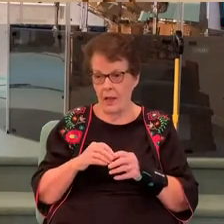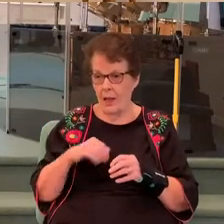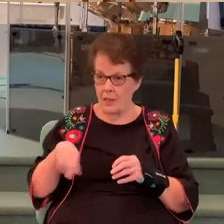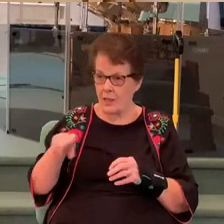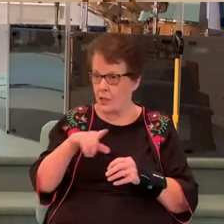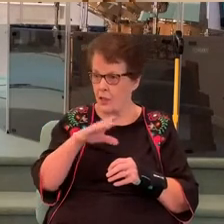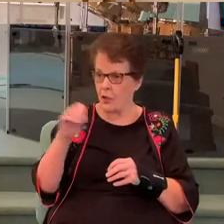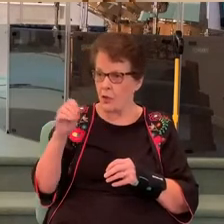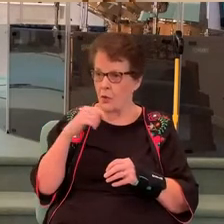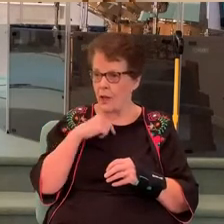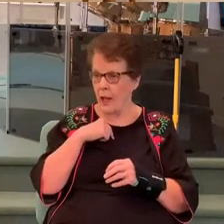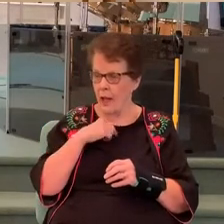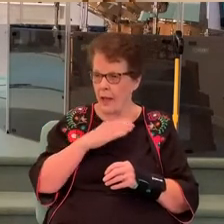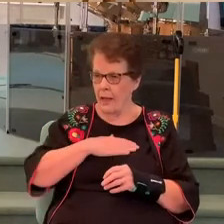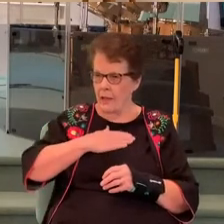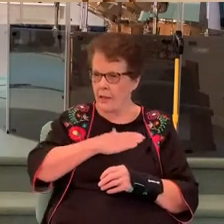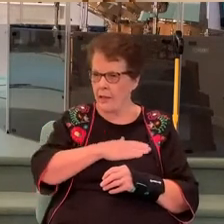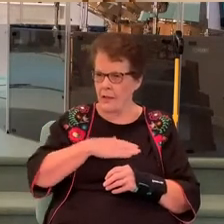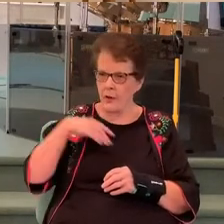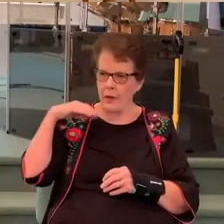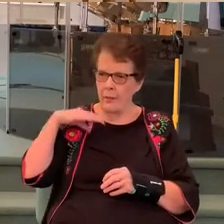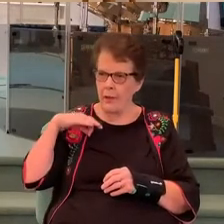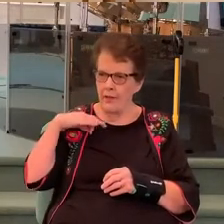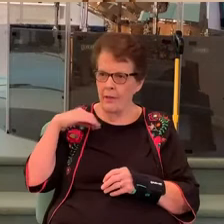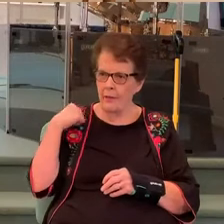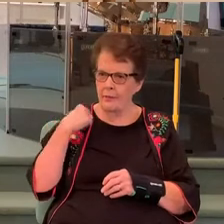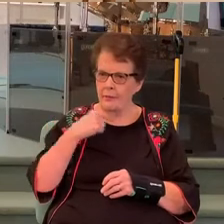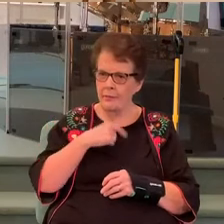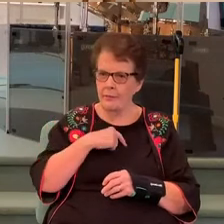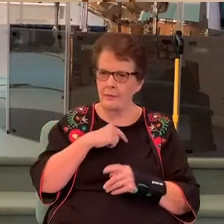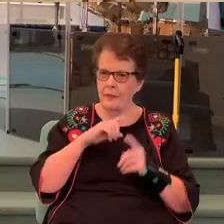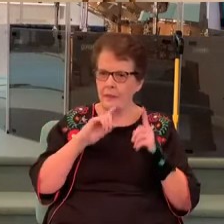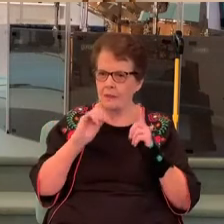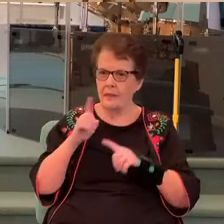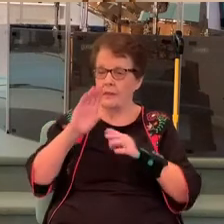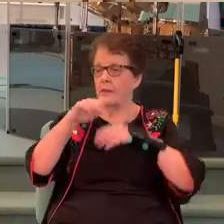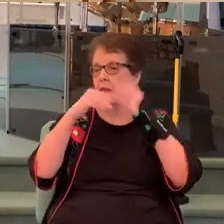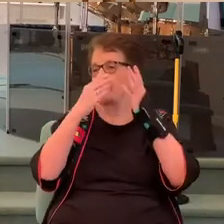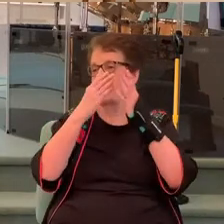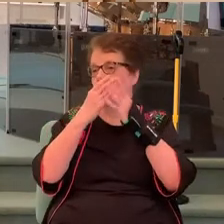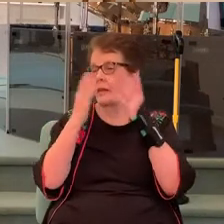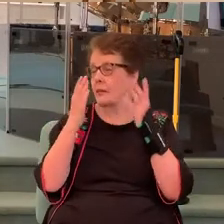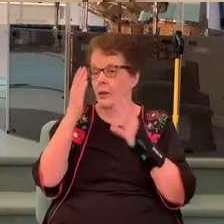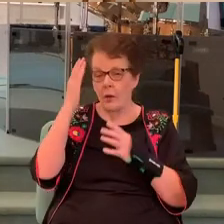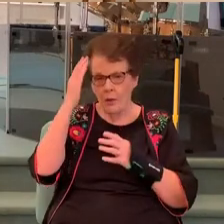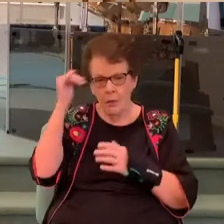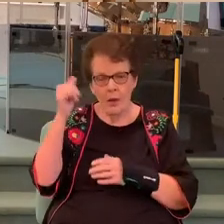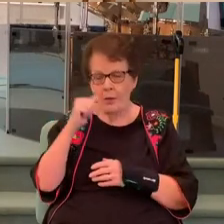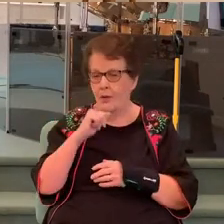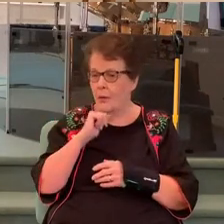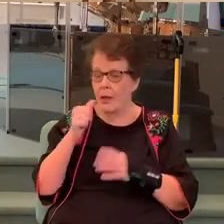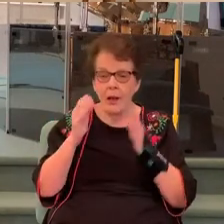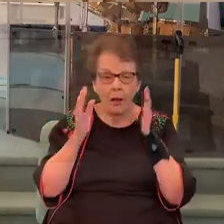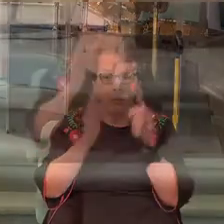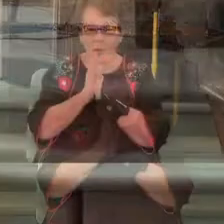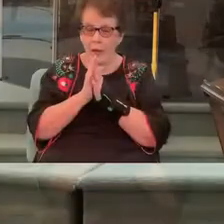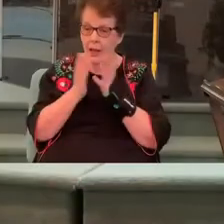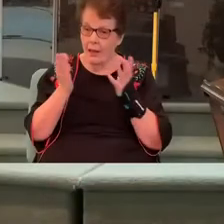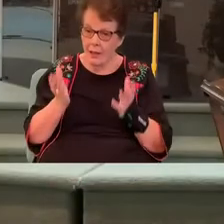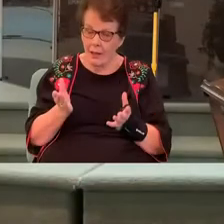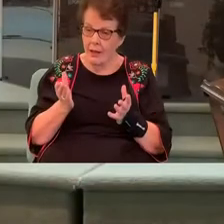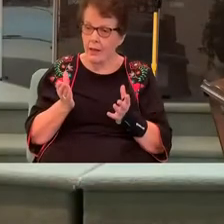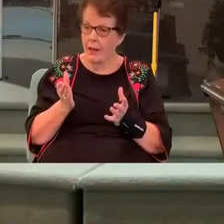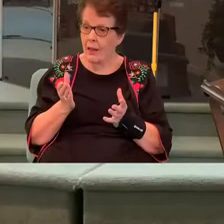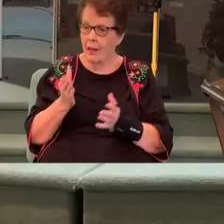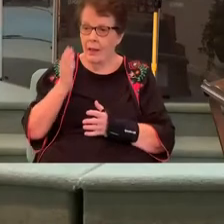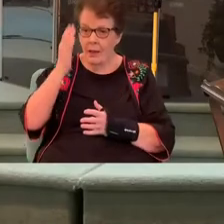on the team that wins and we get to go to heaven and enjoy all eternity when we die. So why would we not pray more than we do? Why